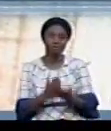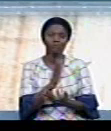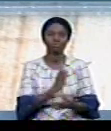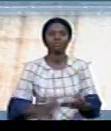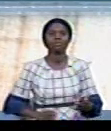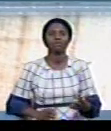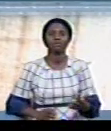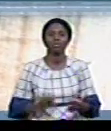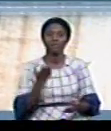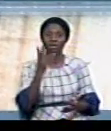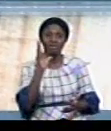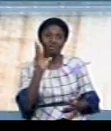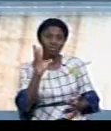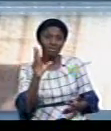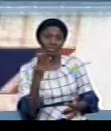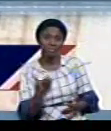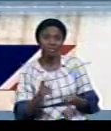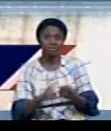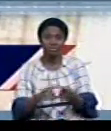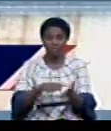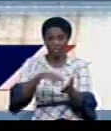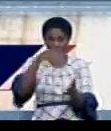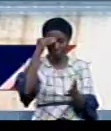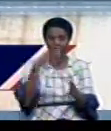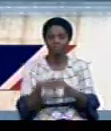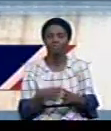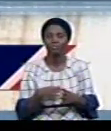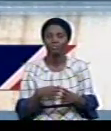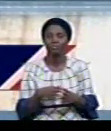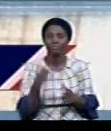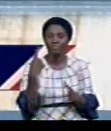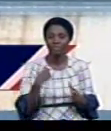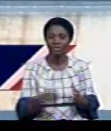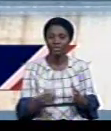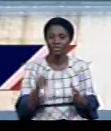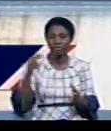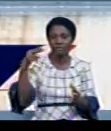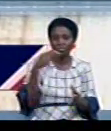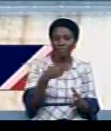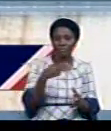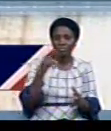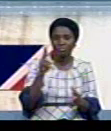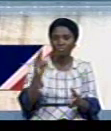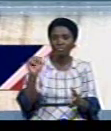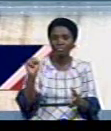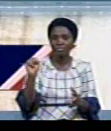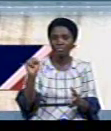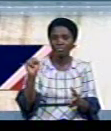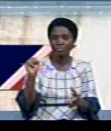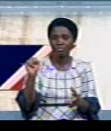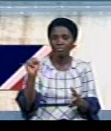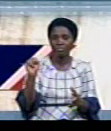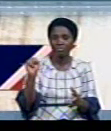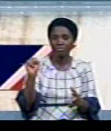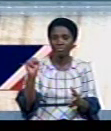the hushing of the storm by his power.